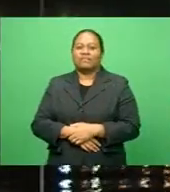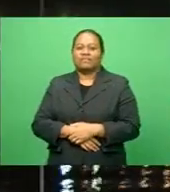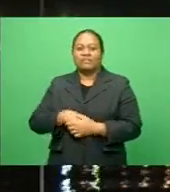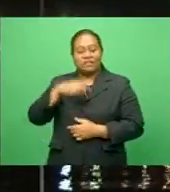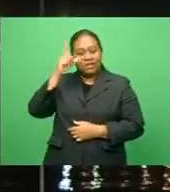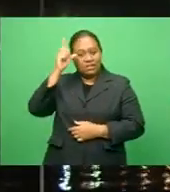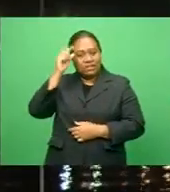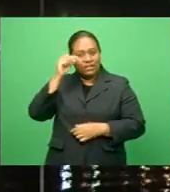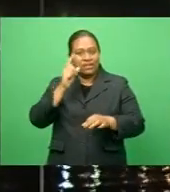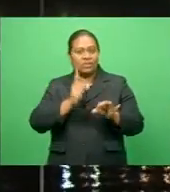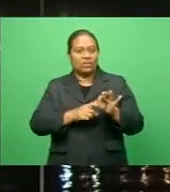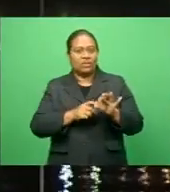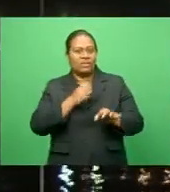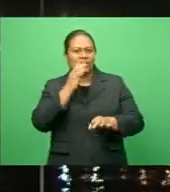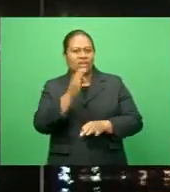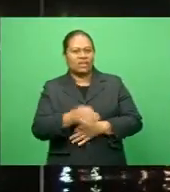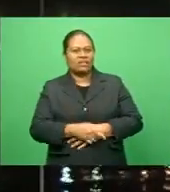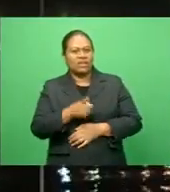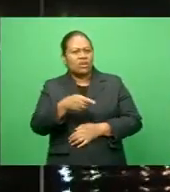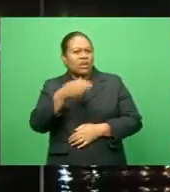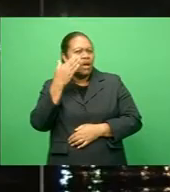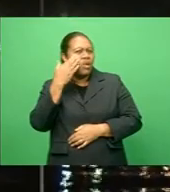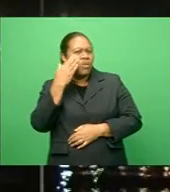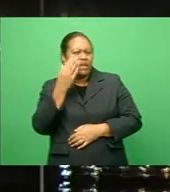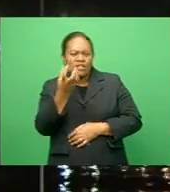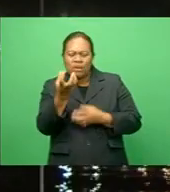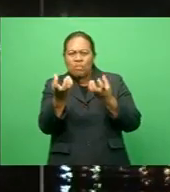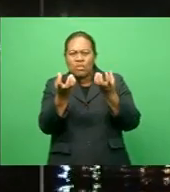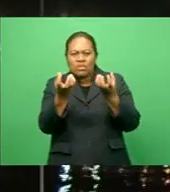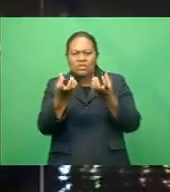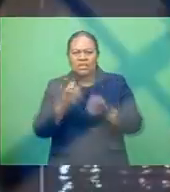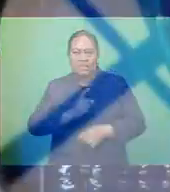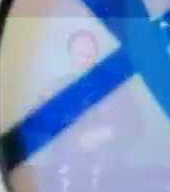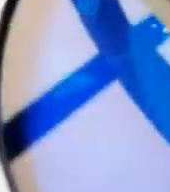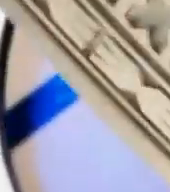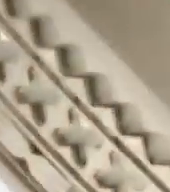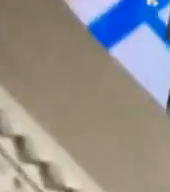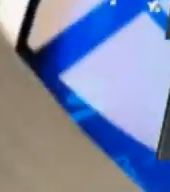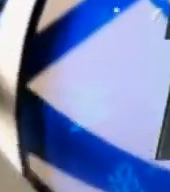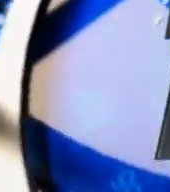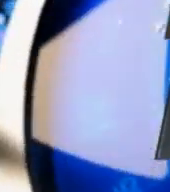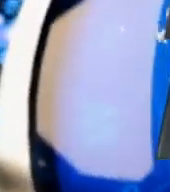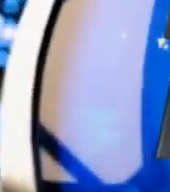And in Fiji on Pulse, we asked, are you aware of the symptoms of prostate cancer?